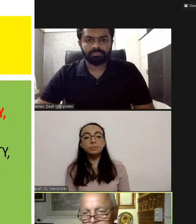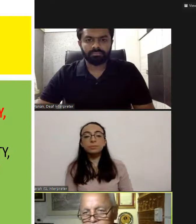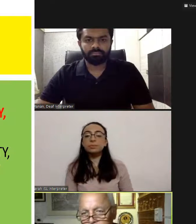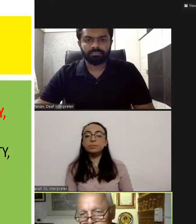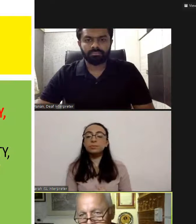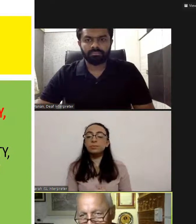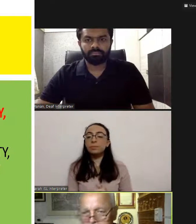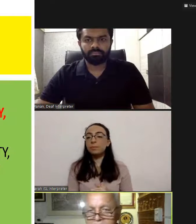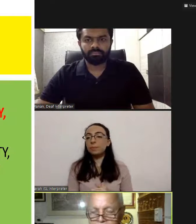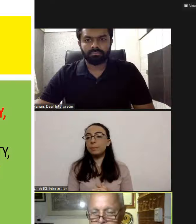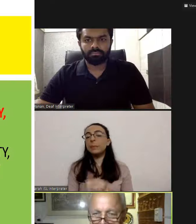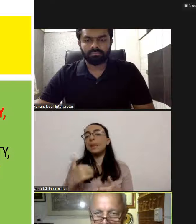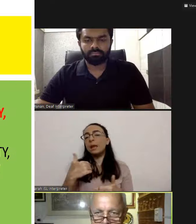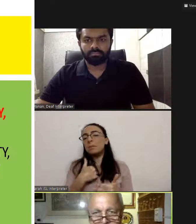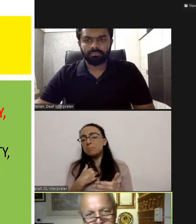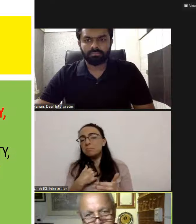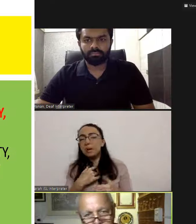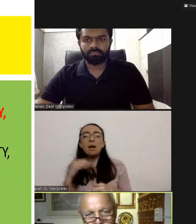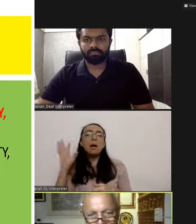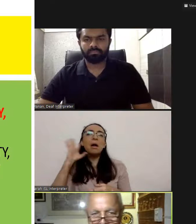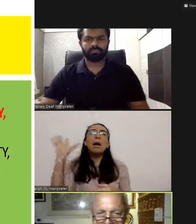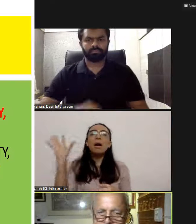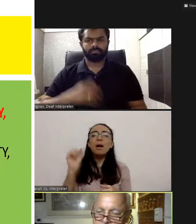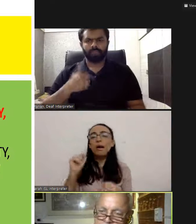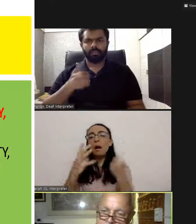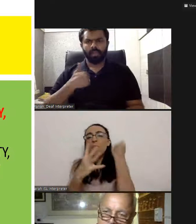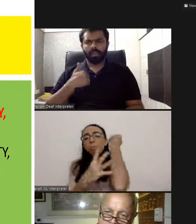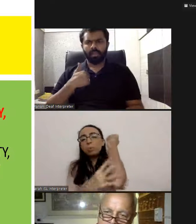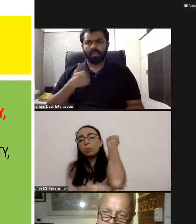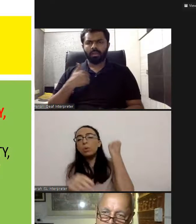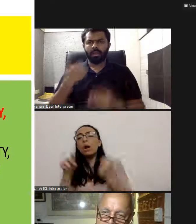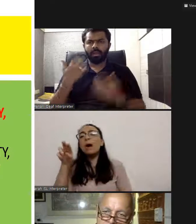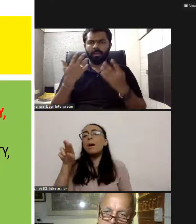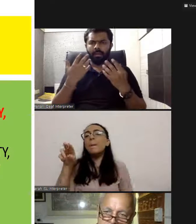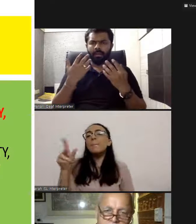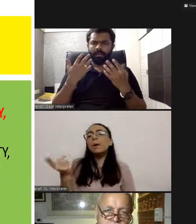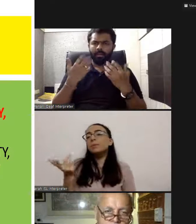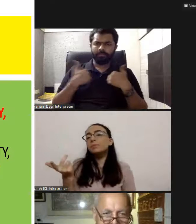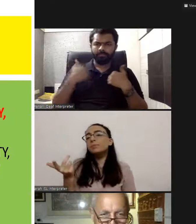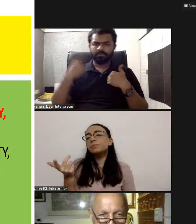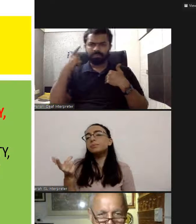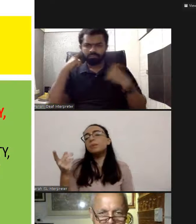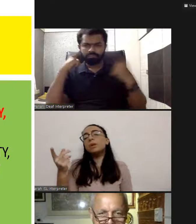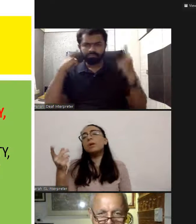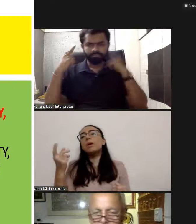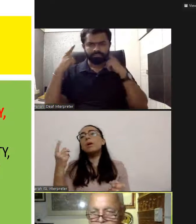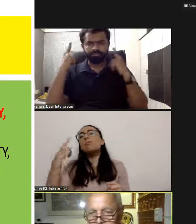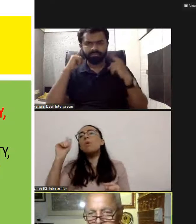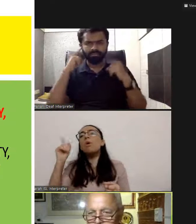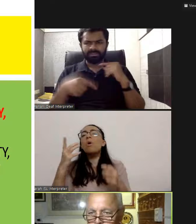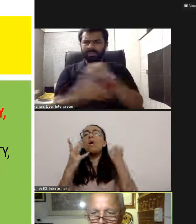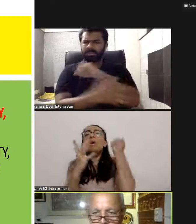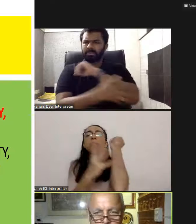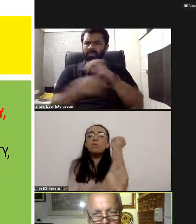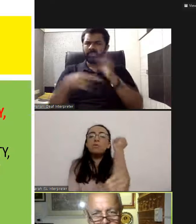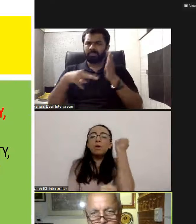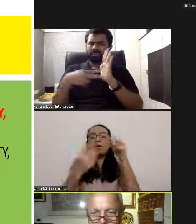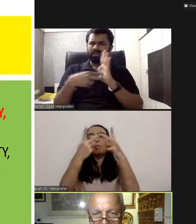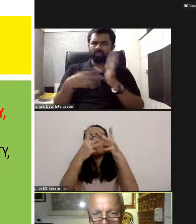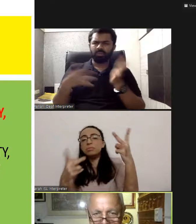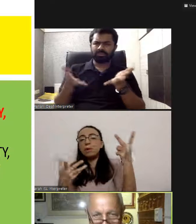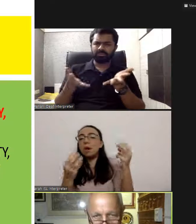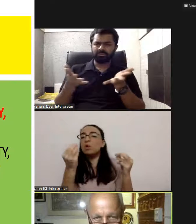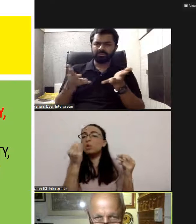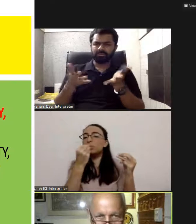know, generally we say with this income poverty, there is sense argument of capability poverty, food